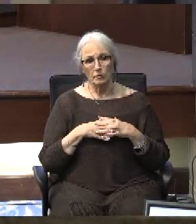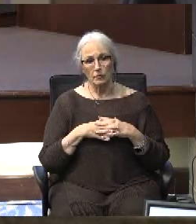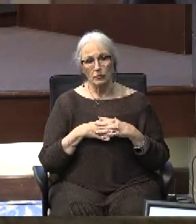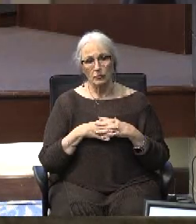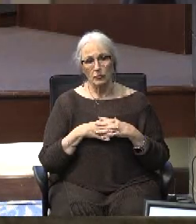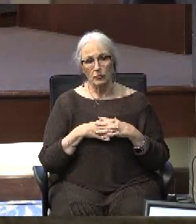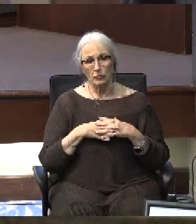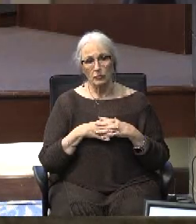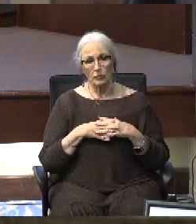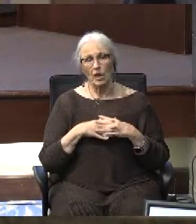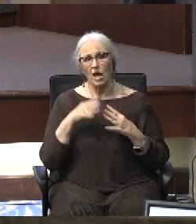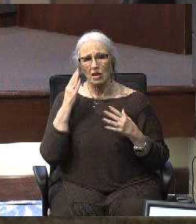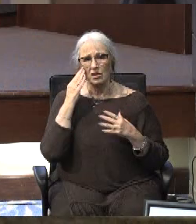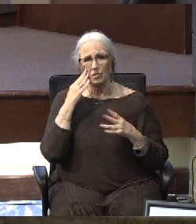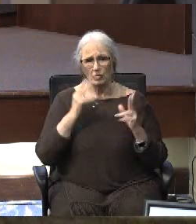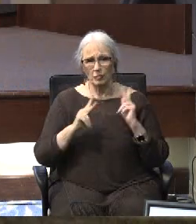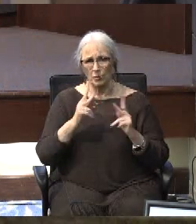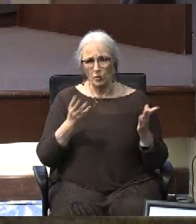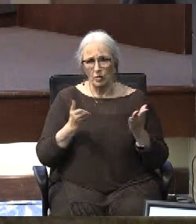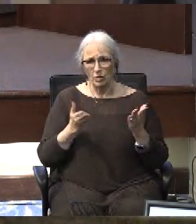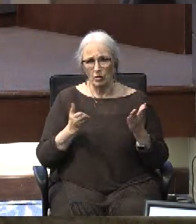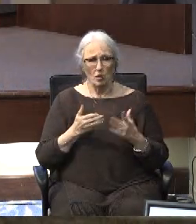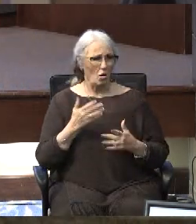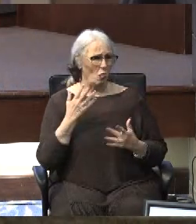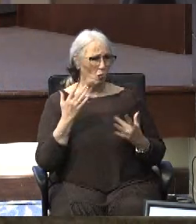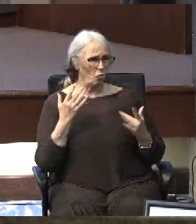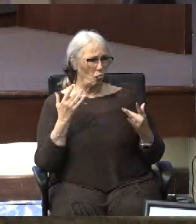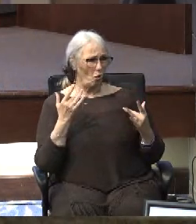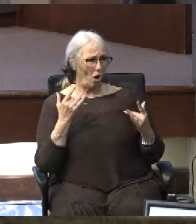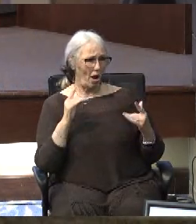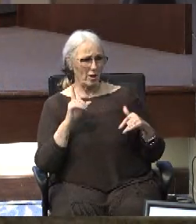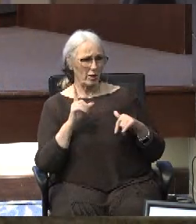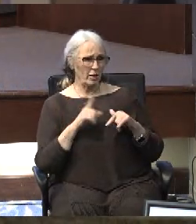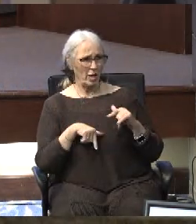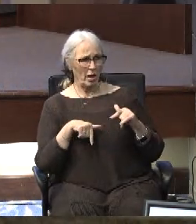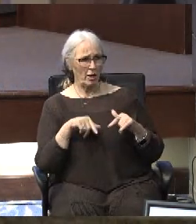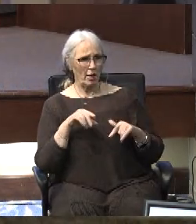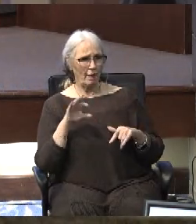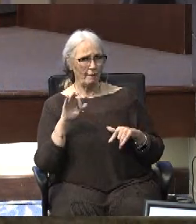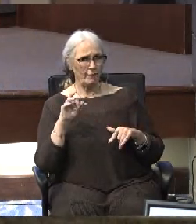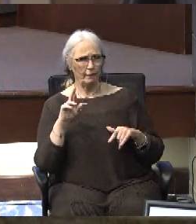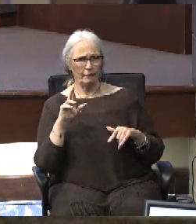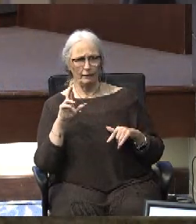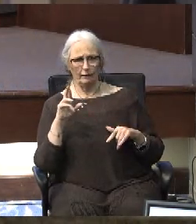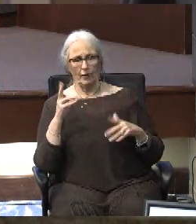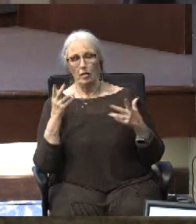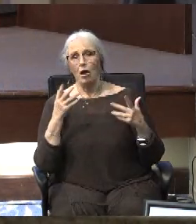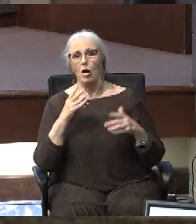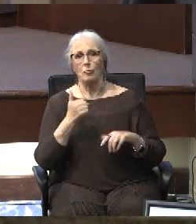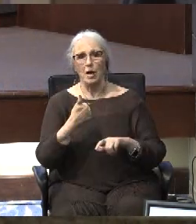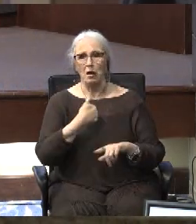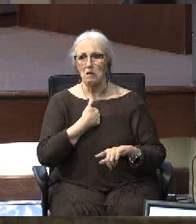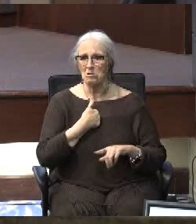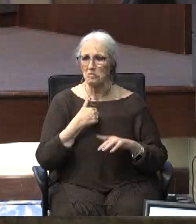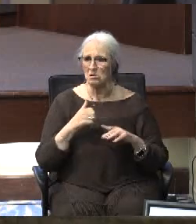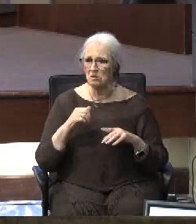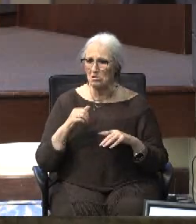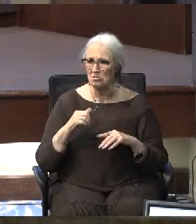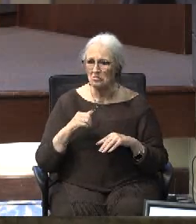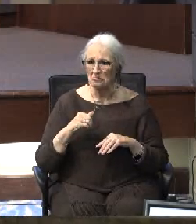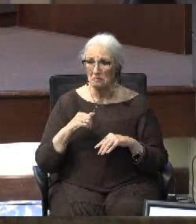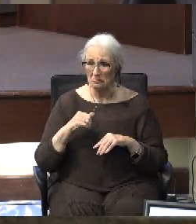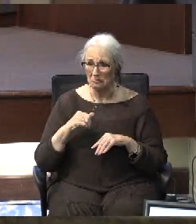I know everybody on this panel has been called about, why can't I park on my own yard? And so it's something about